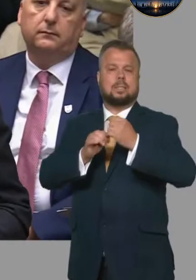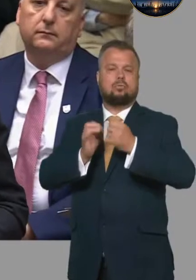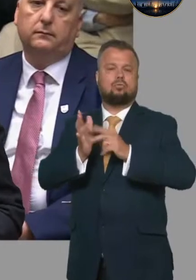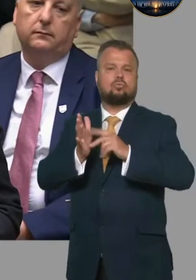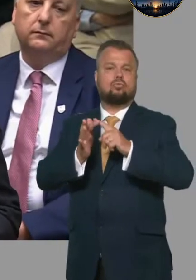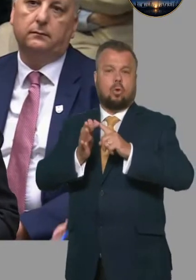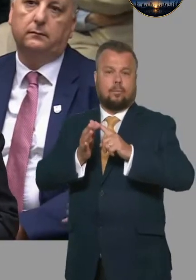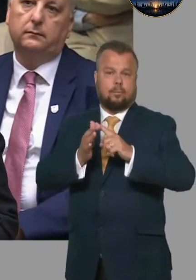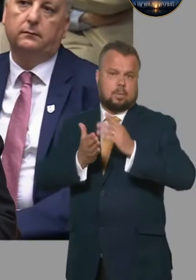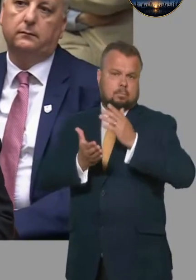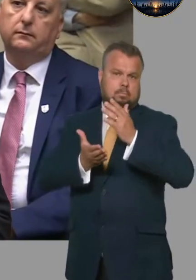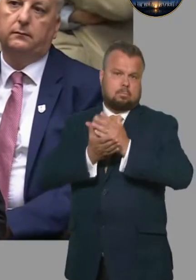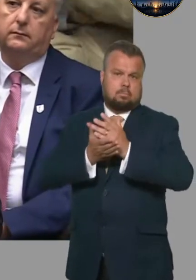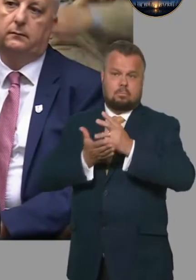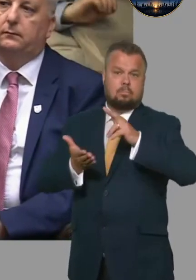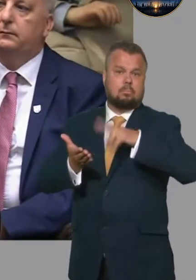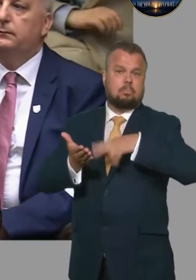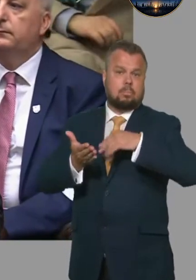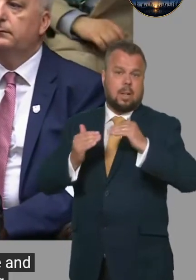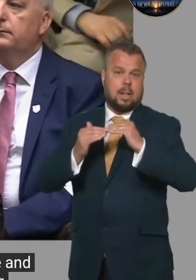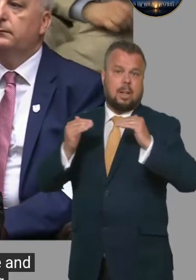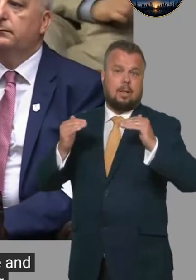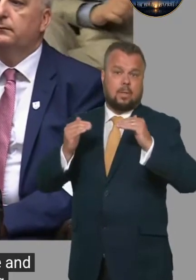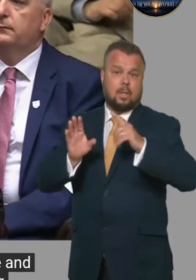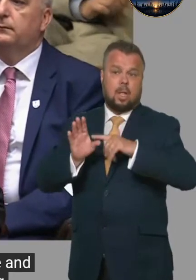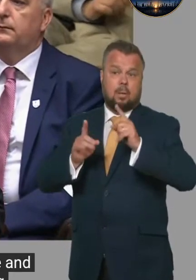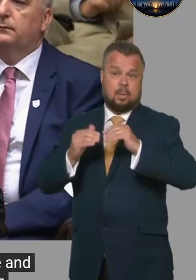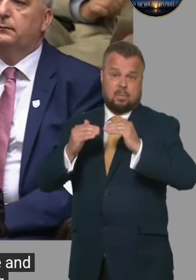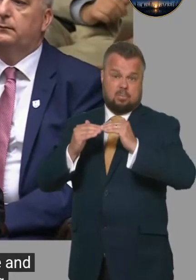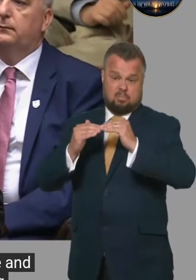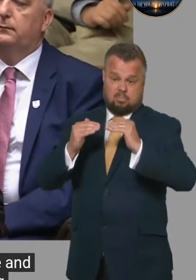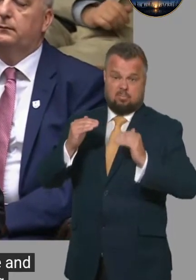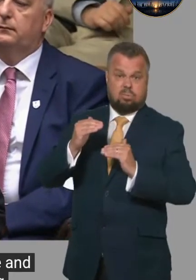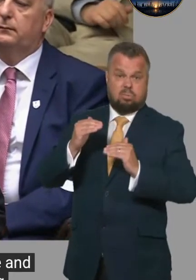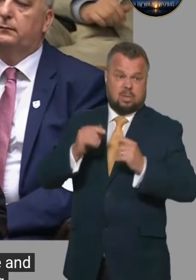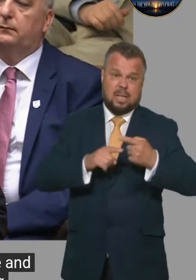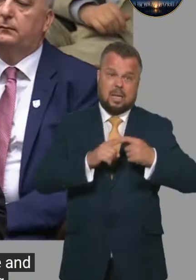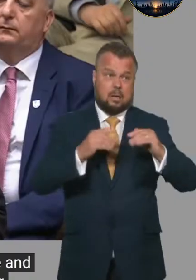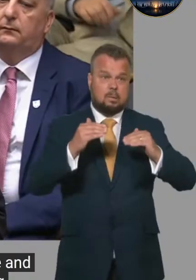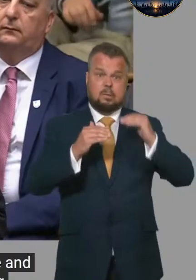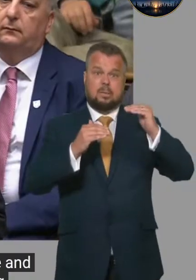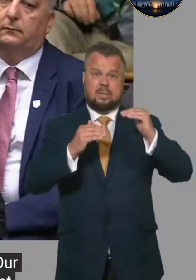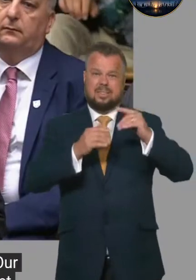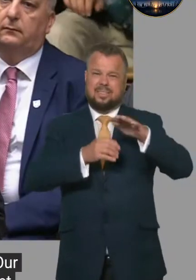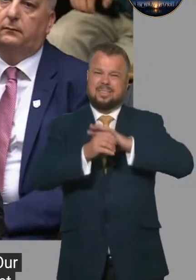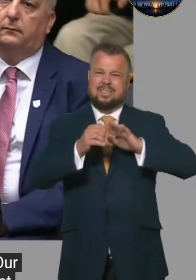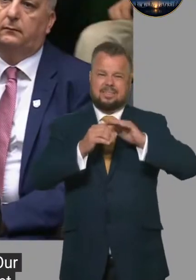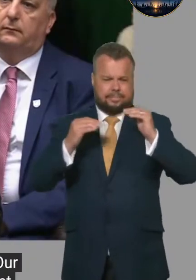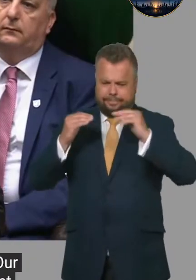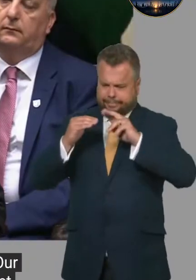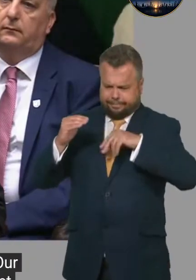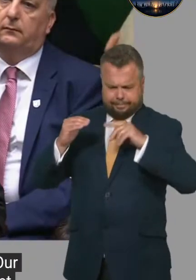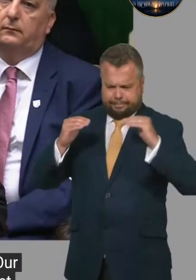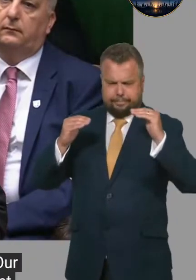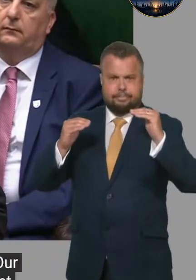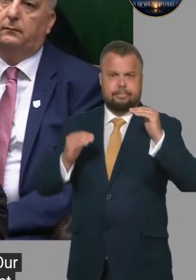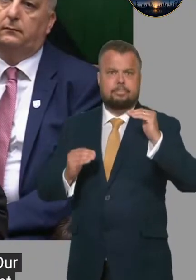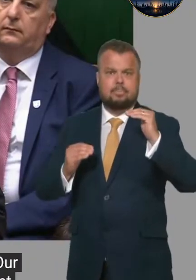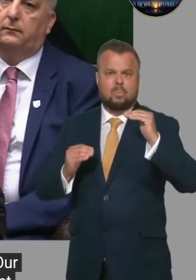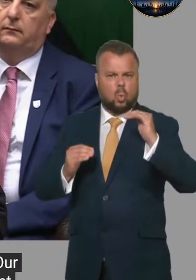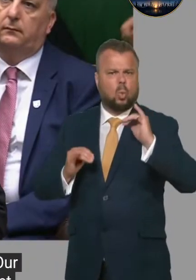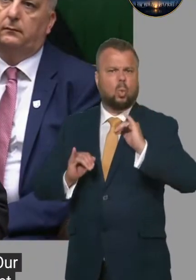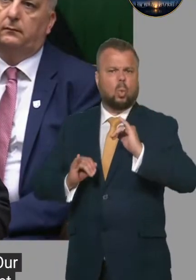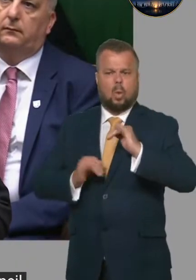yet reform-led Staffordshire County Council has ordered them to remove pride displays. Shameful. Does the Secretary of